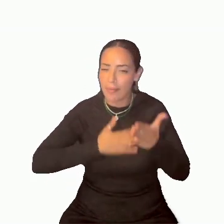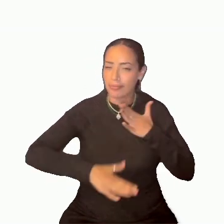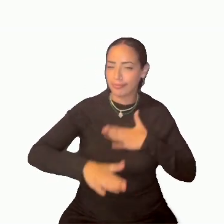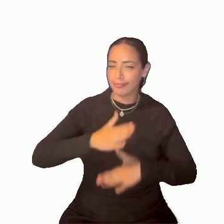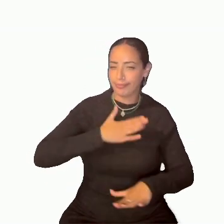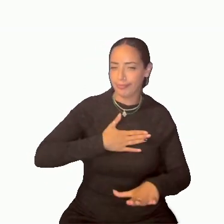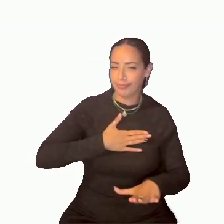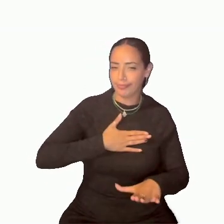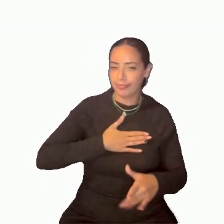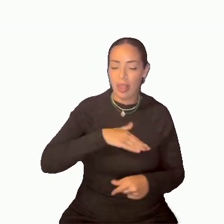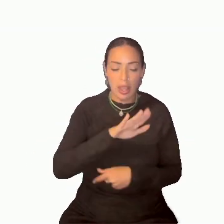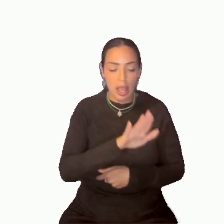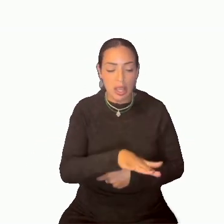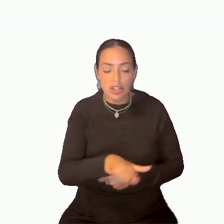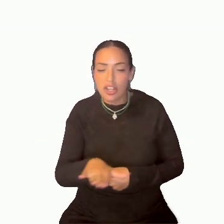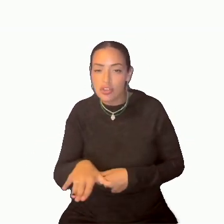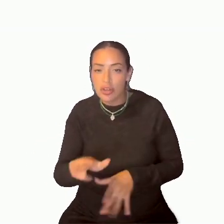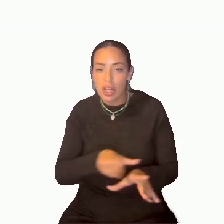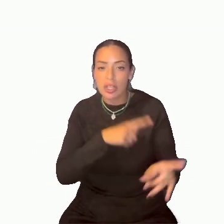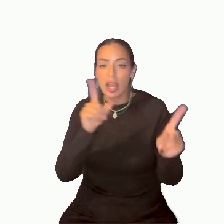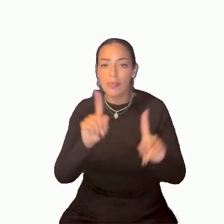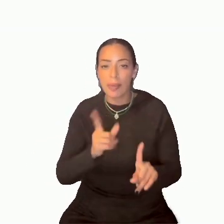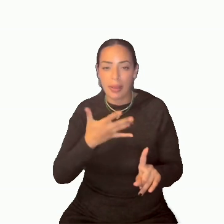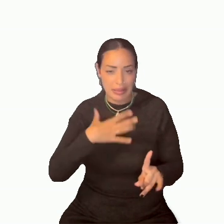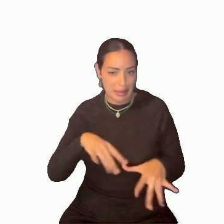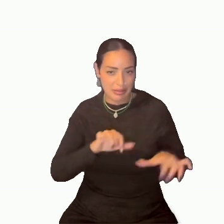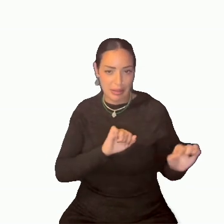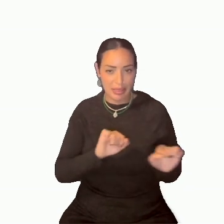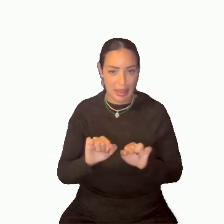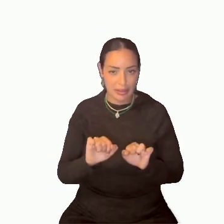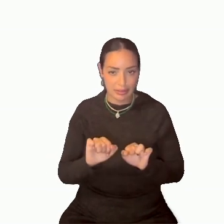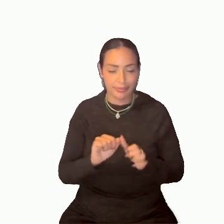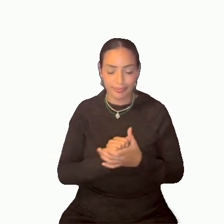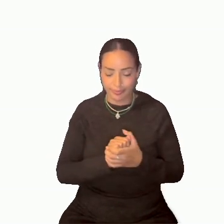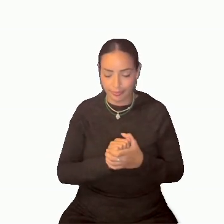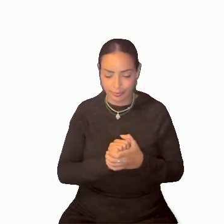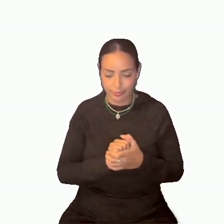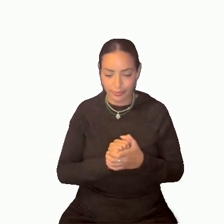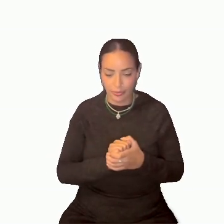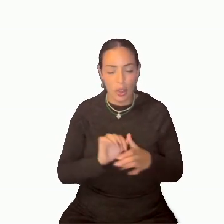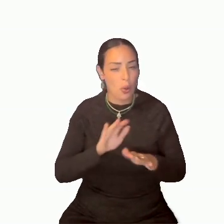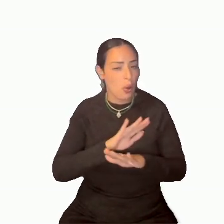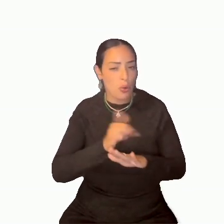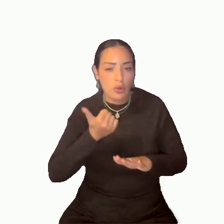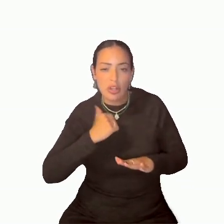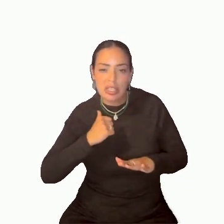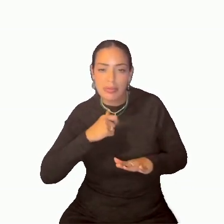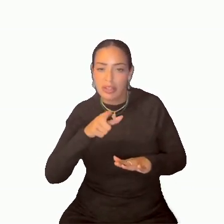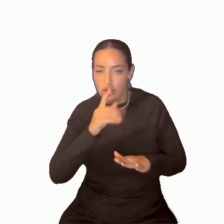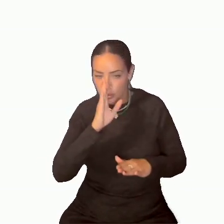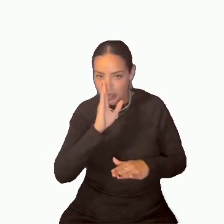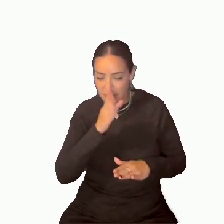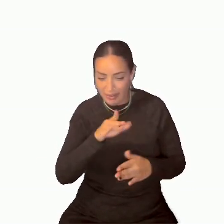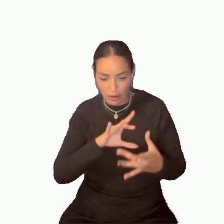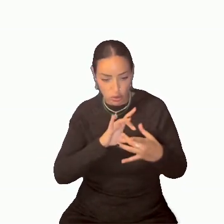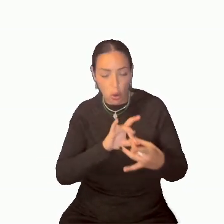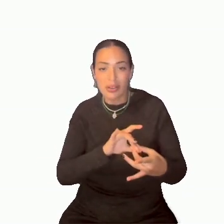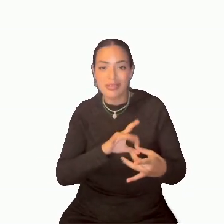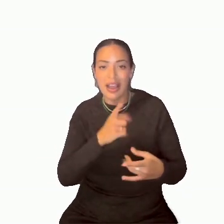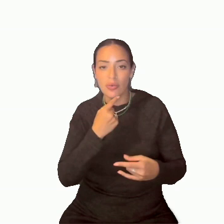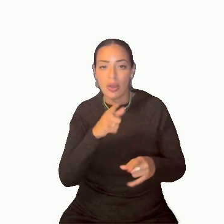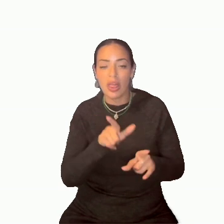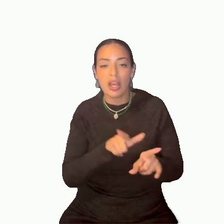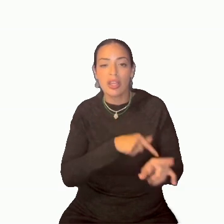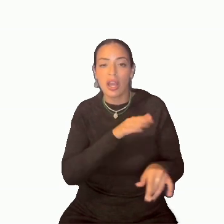Accounting for the needs of children and young people. Whilst it's unlikely that you'll be expected to have direct contact with children and young people,